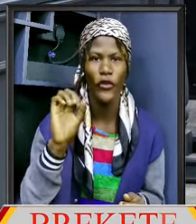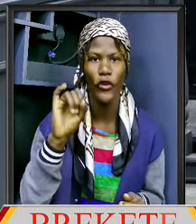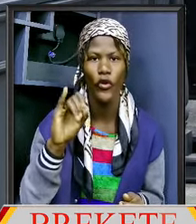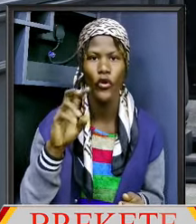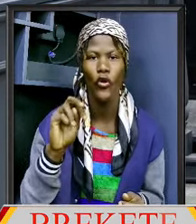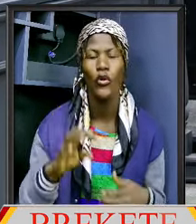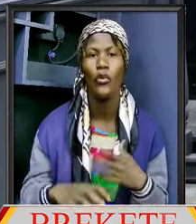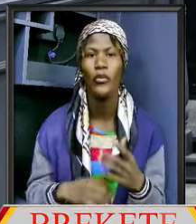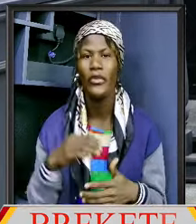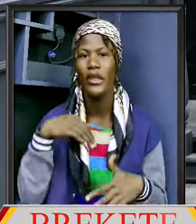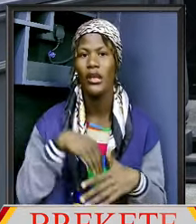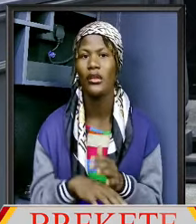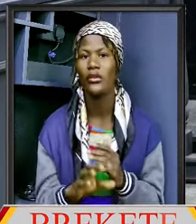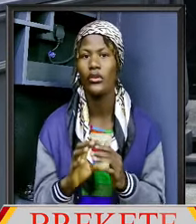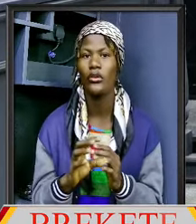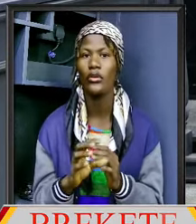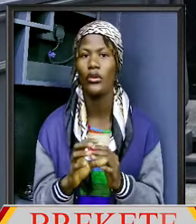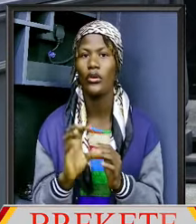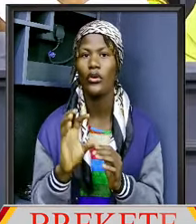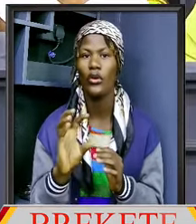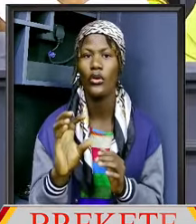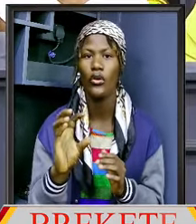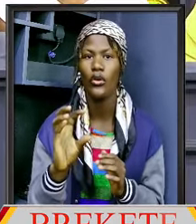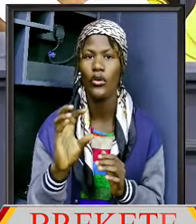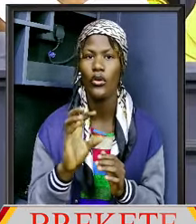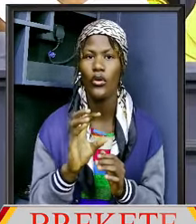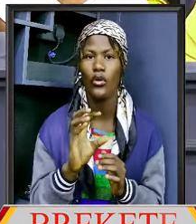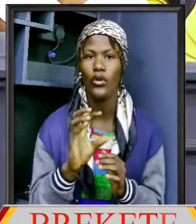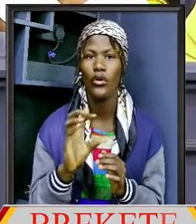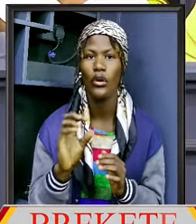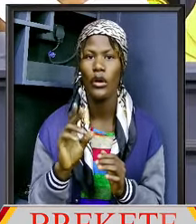State. He brought his letter from his people.